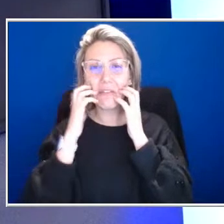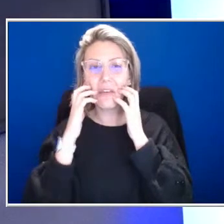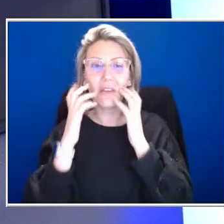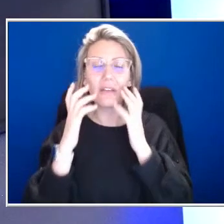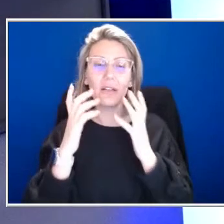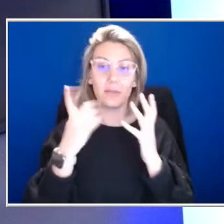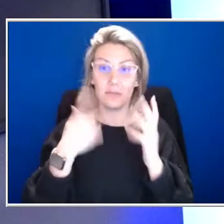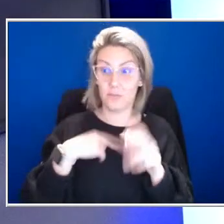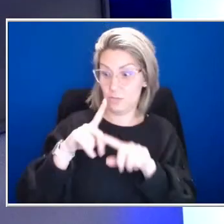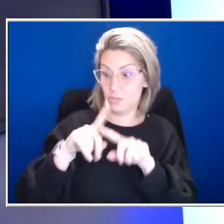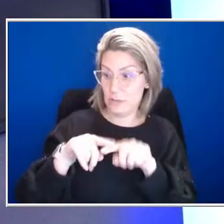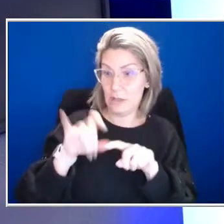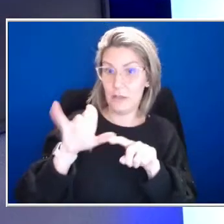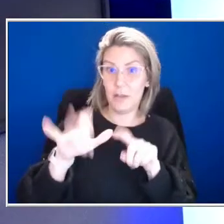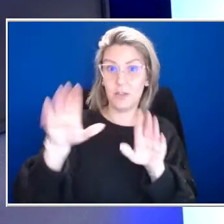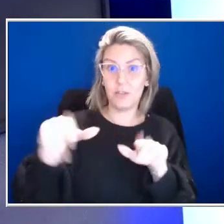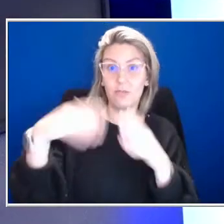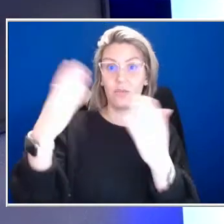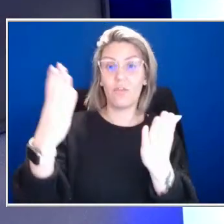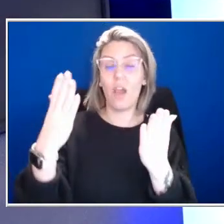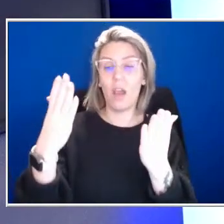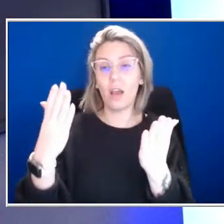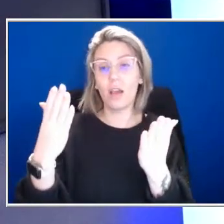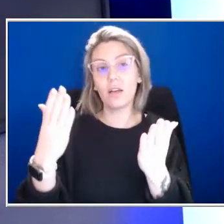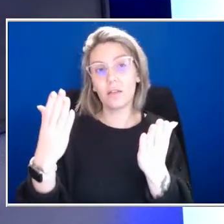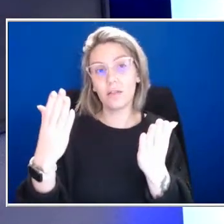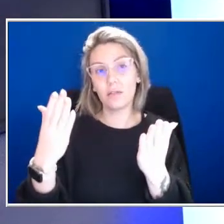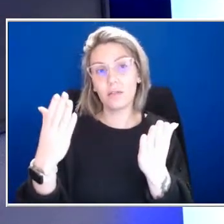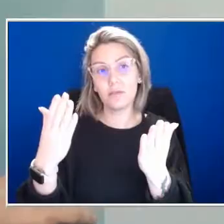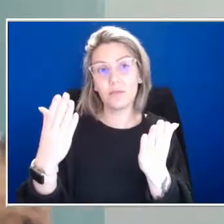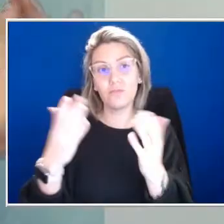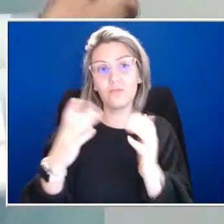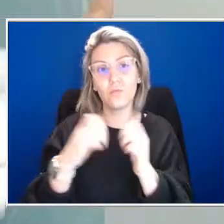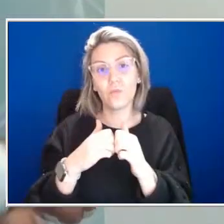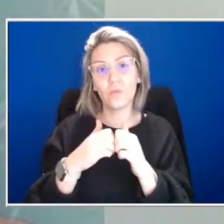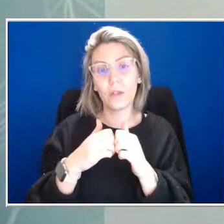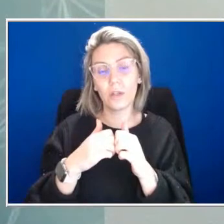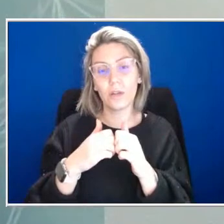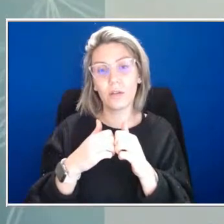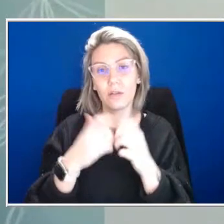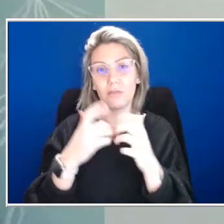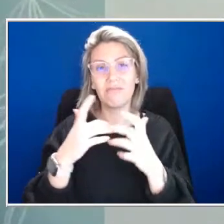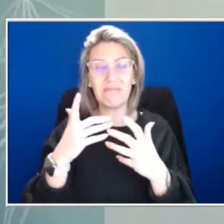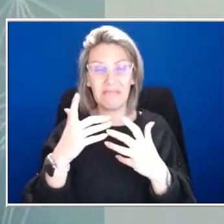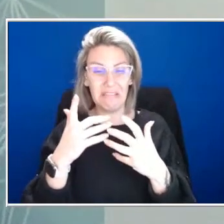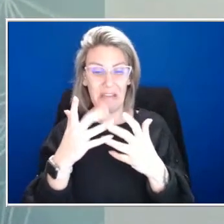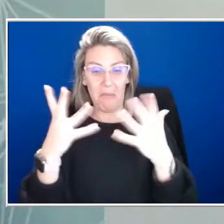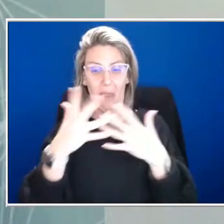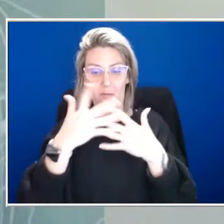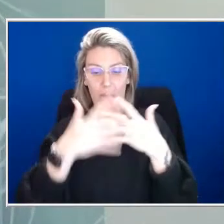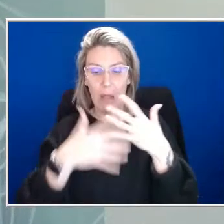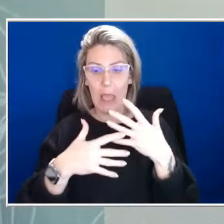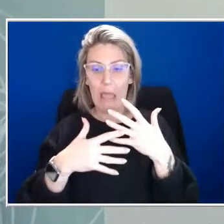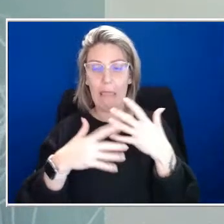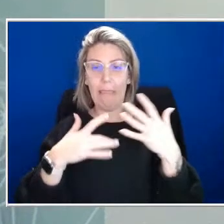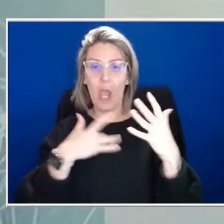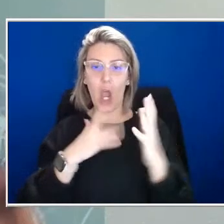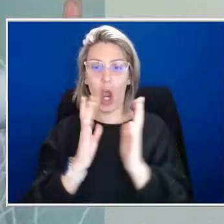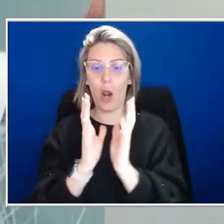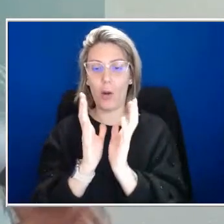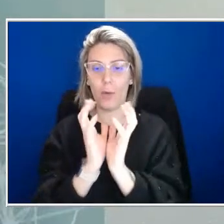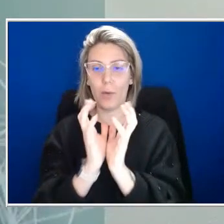to provide us cardiac output, what we call, or amount of blood the heart pumps with each beat, or